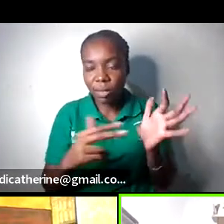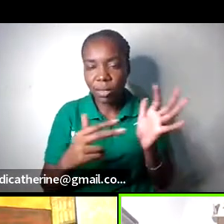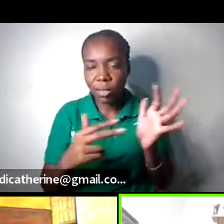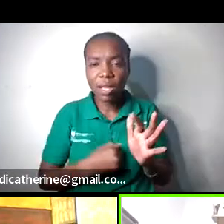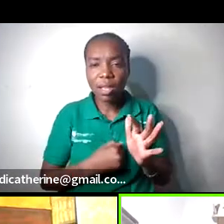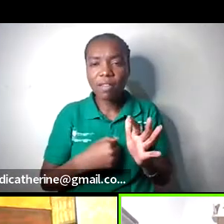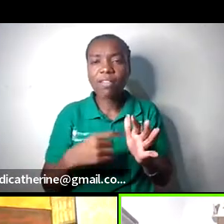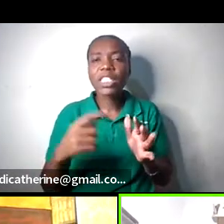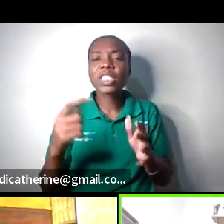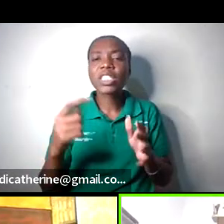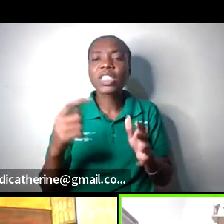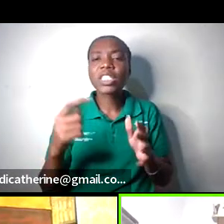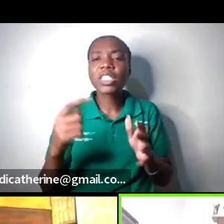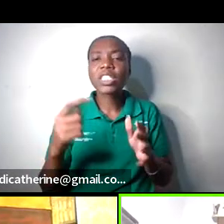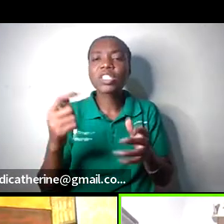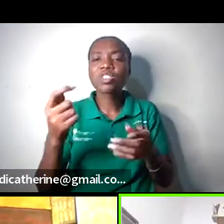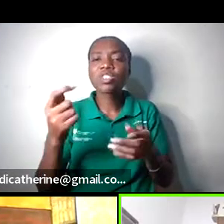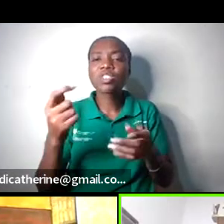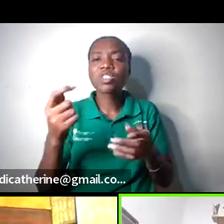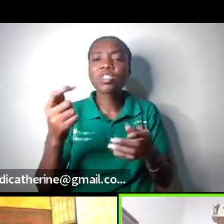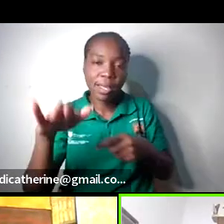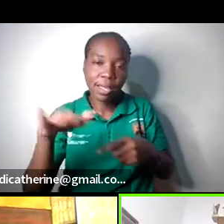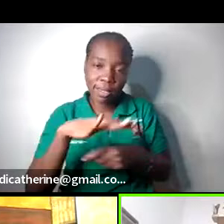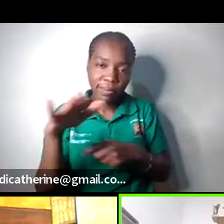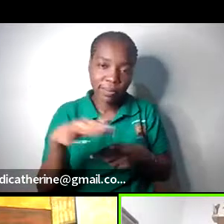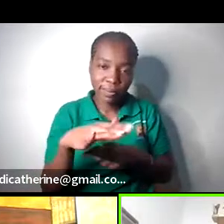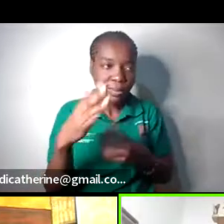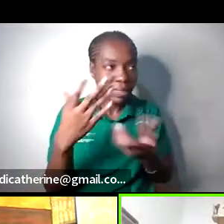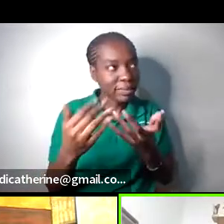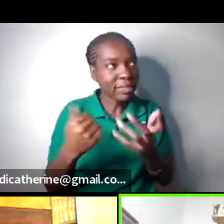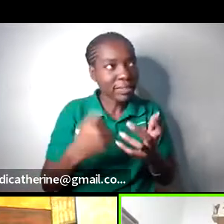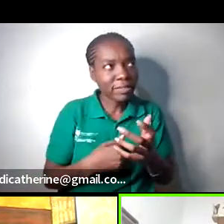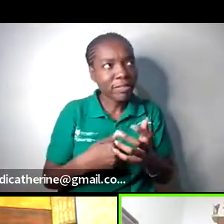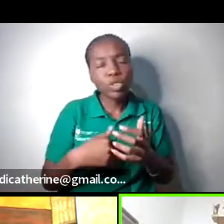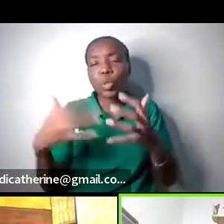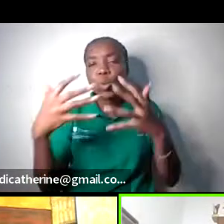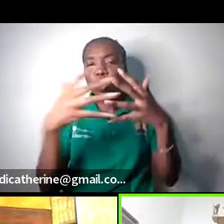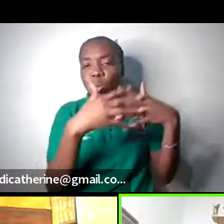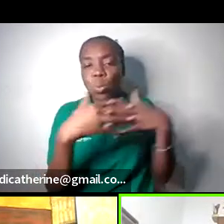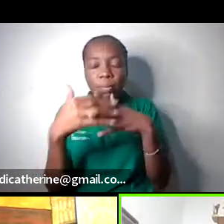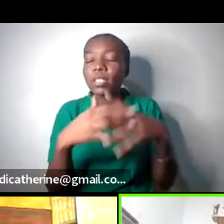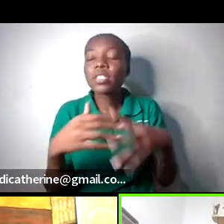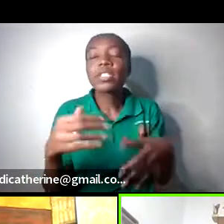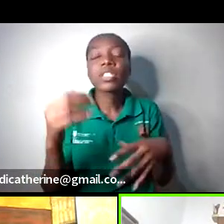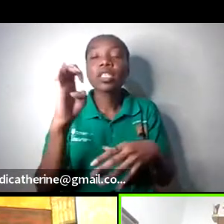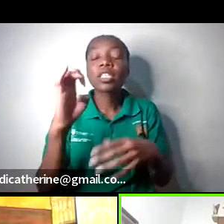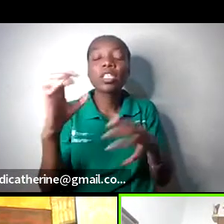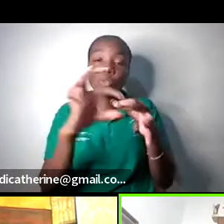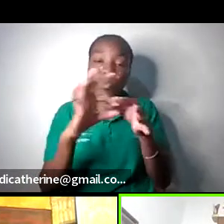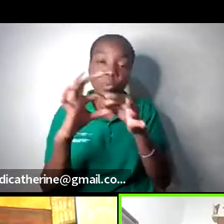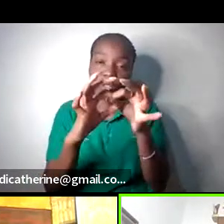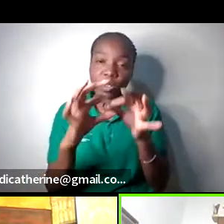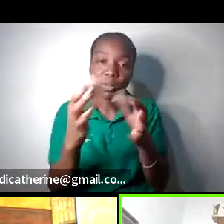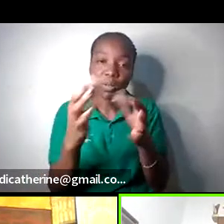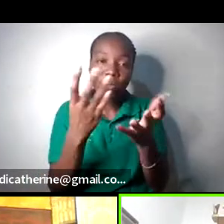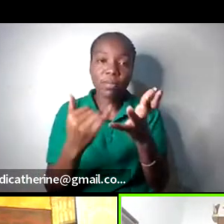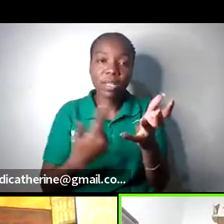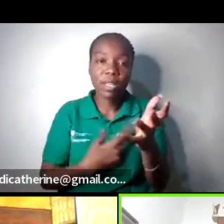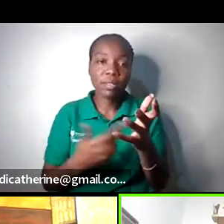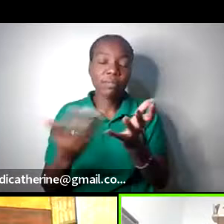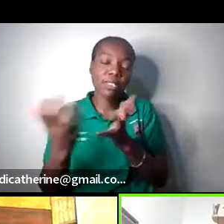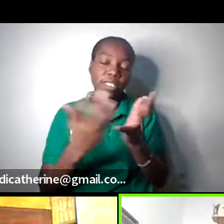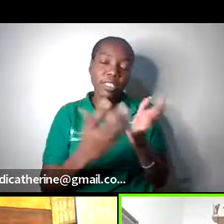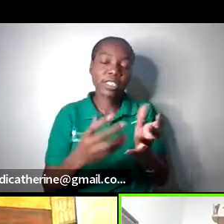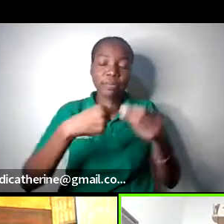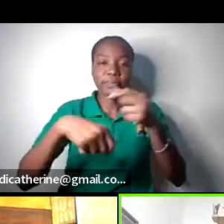trading area, just like we have the European Union. We bring down the trade barriers to allow these